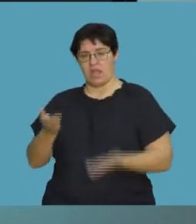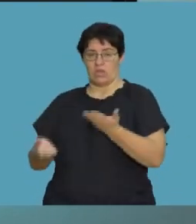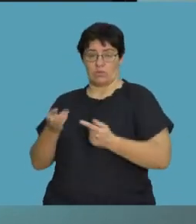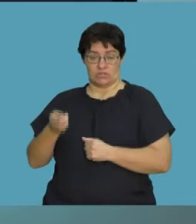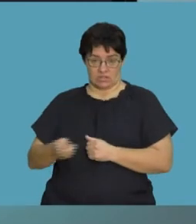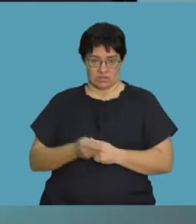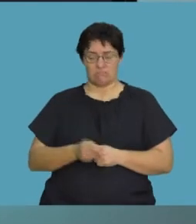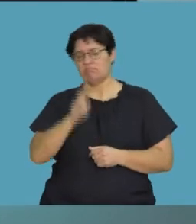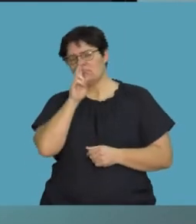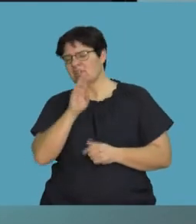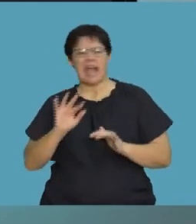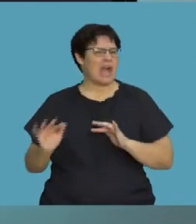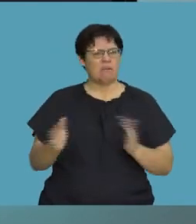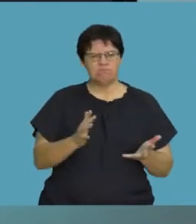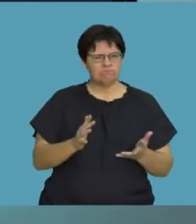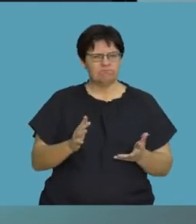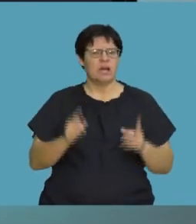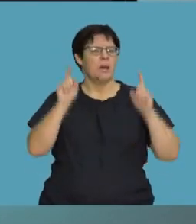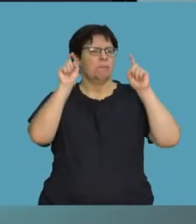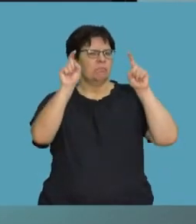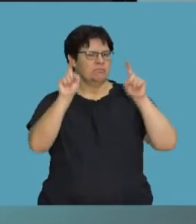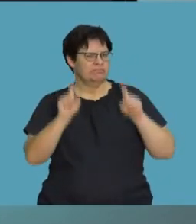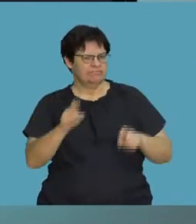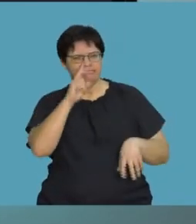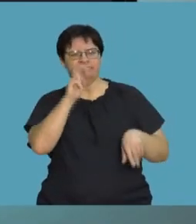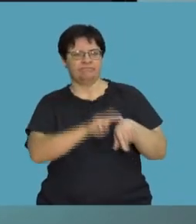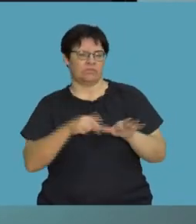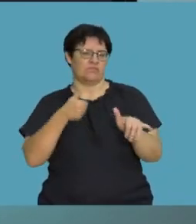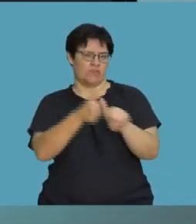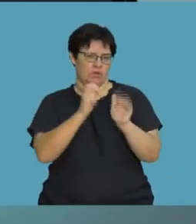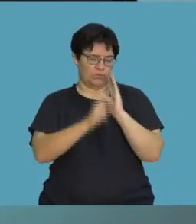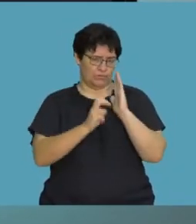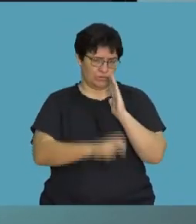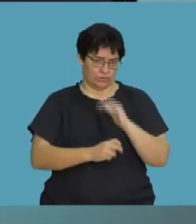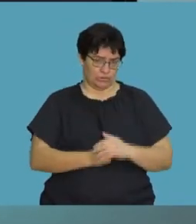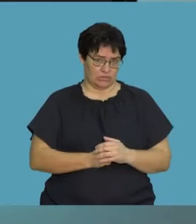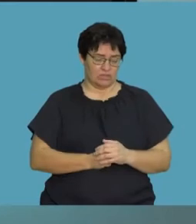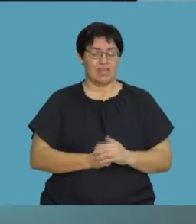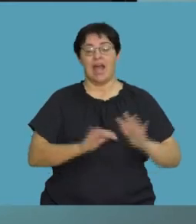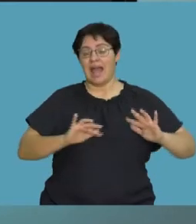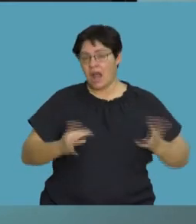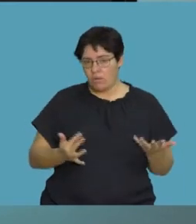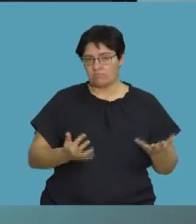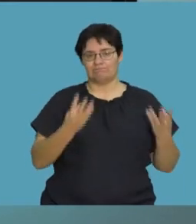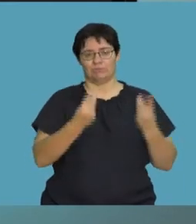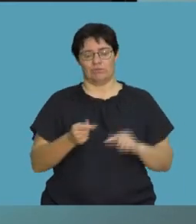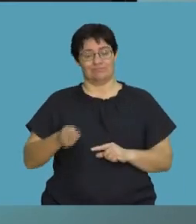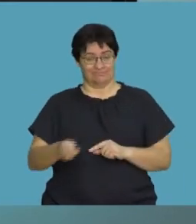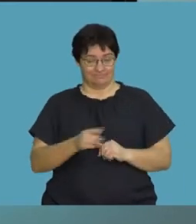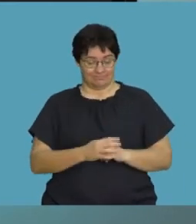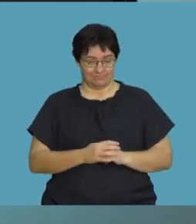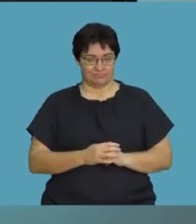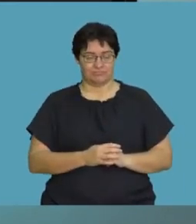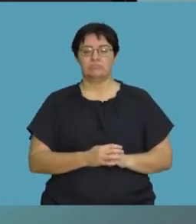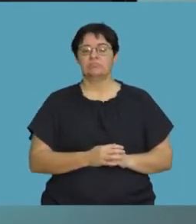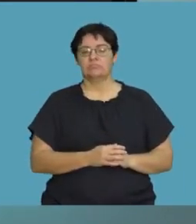try to see exactly what are the principles that we need to apply there, and exactly how do we then go about solving them, right? But